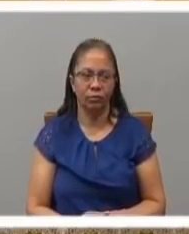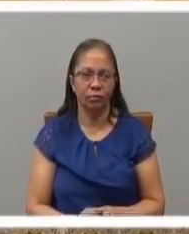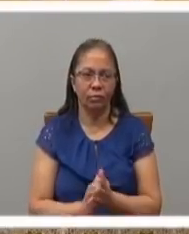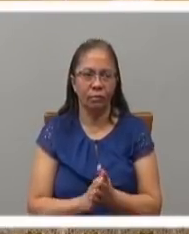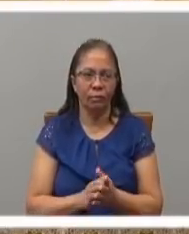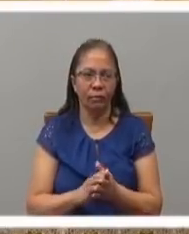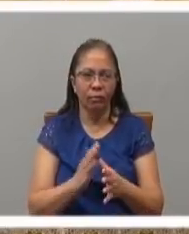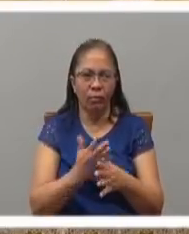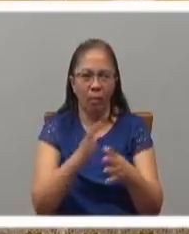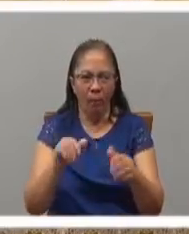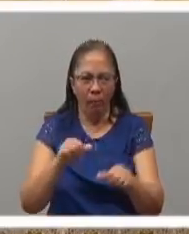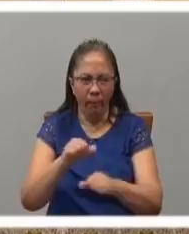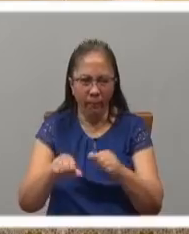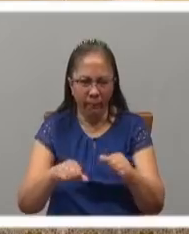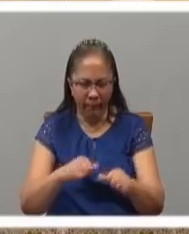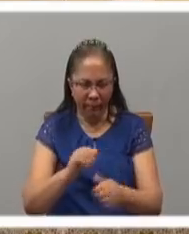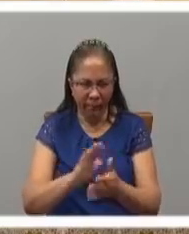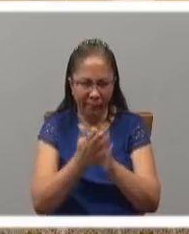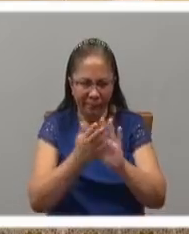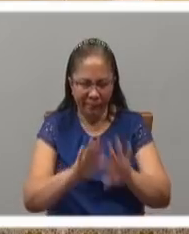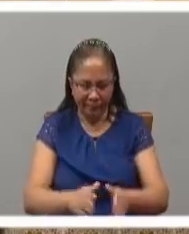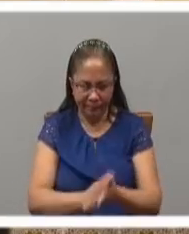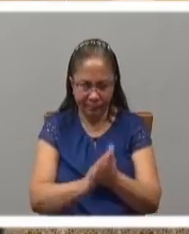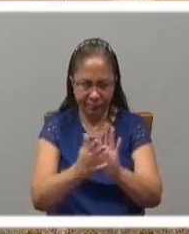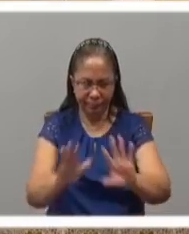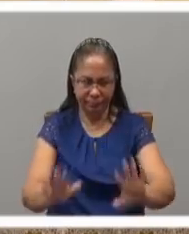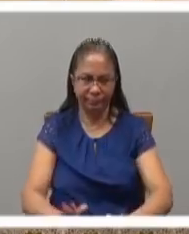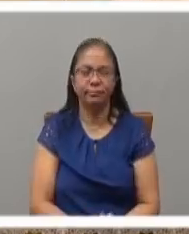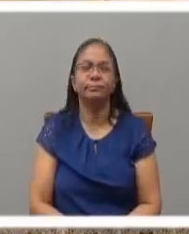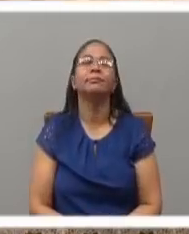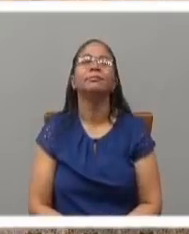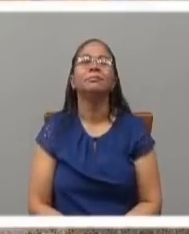Come, share with one another now a sign of peace.